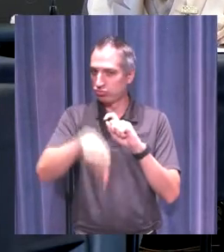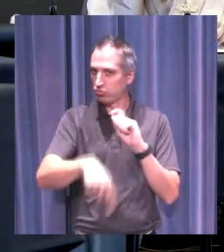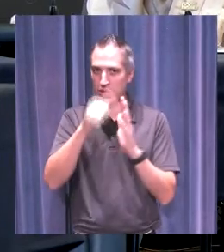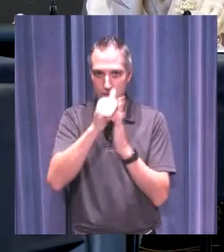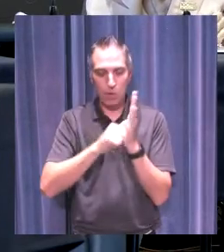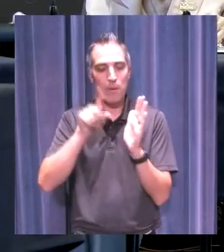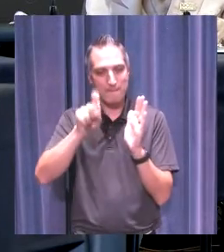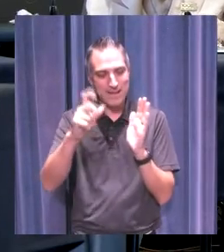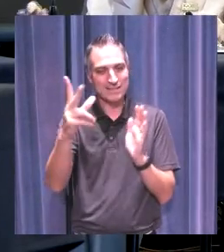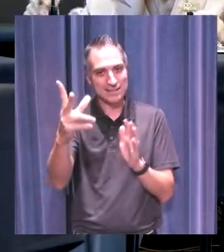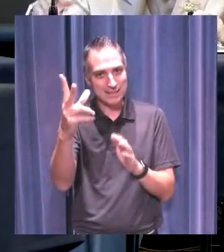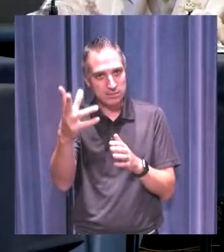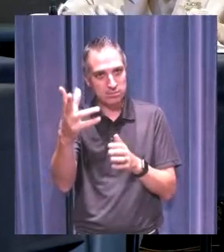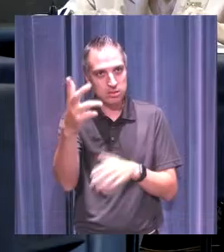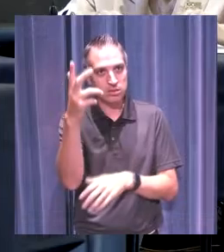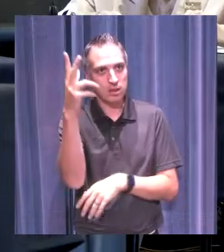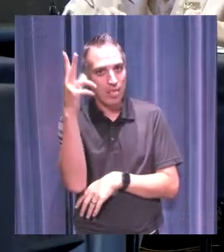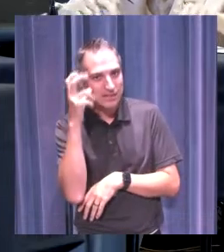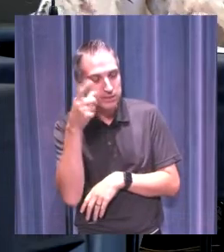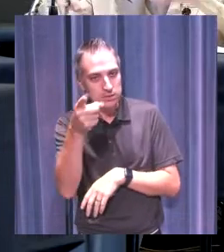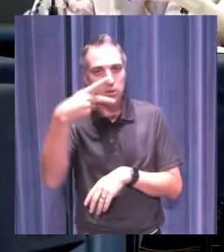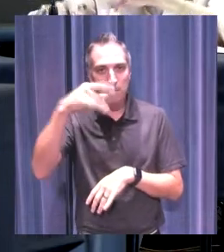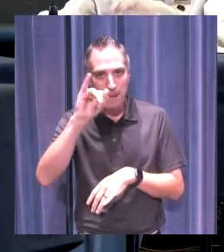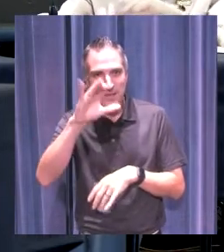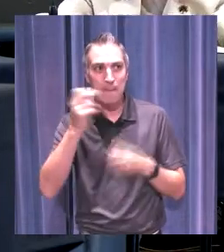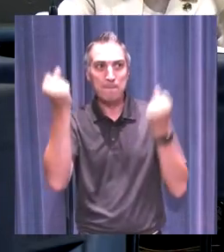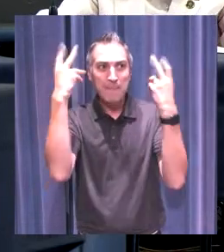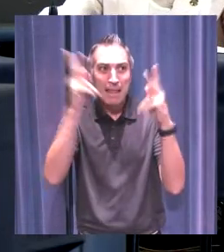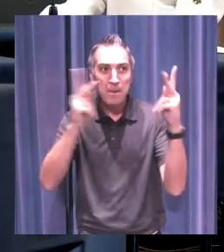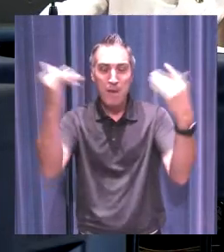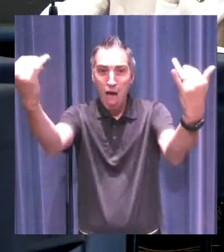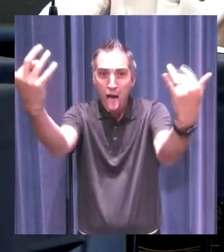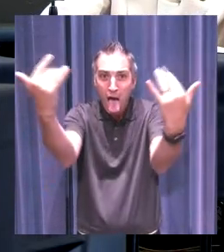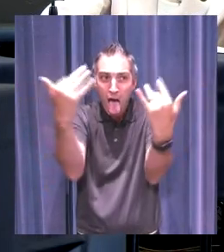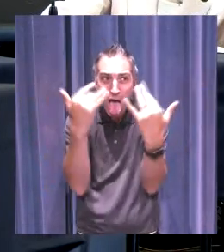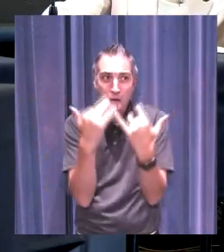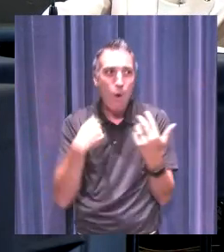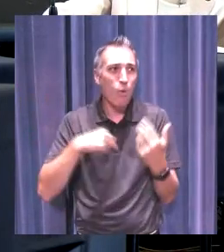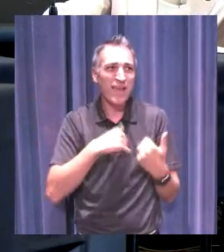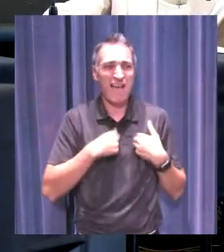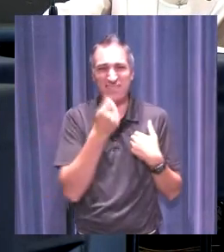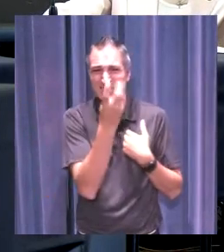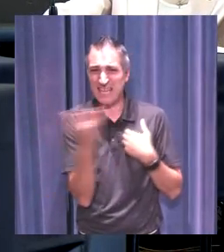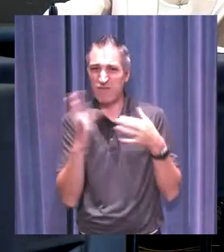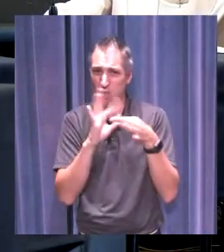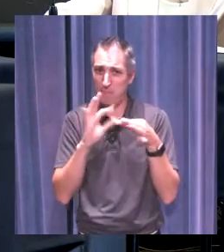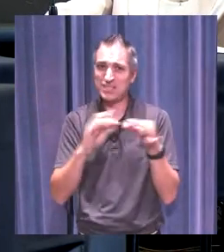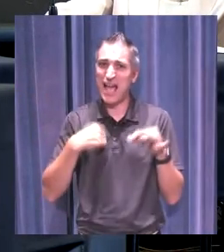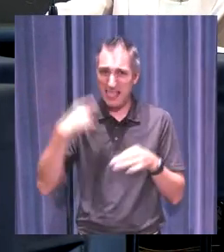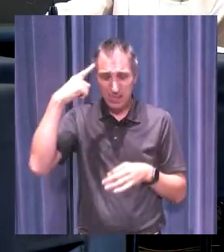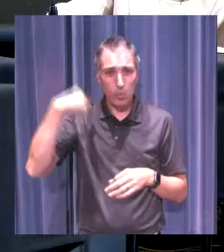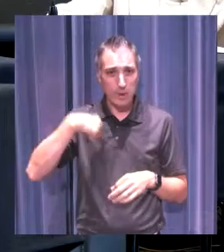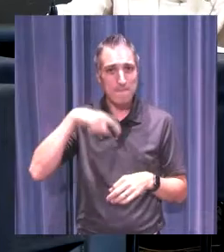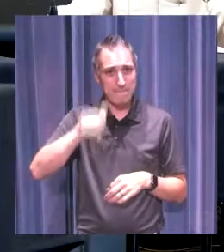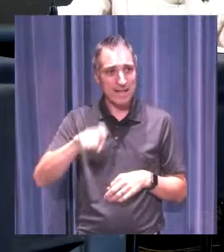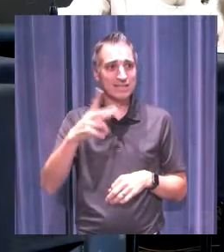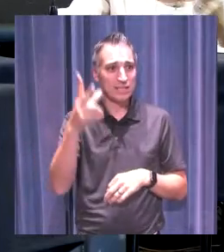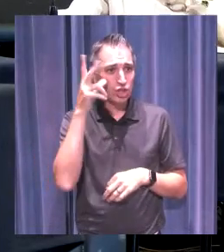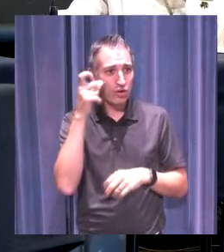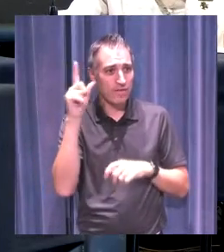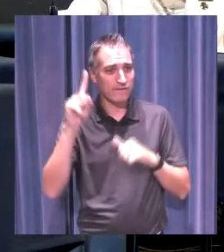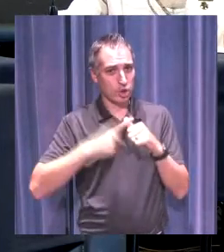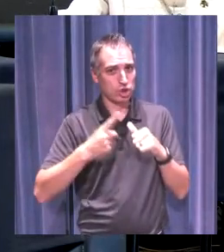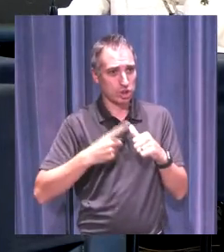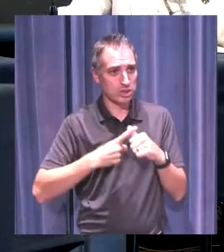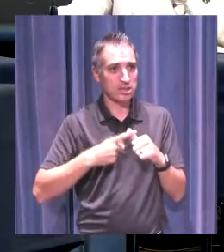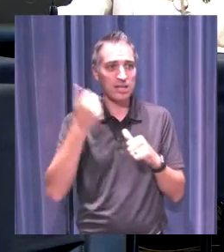hear from the public, as so many of them came out tonight, and we have several comments. I believe that we should hear from them. Okay, thank